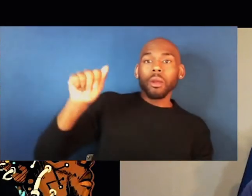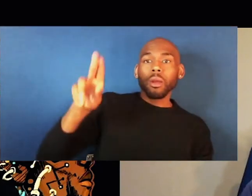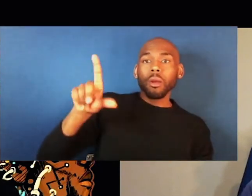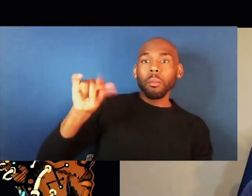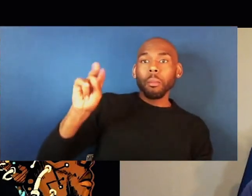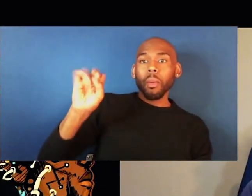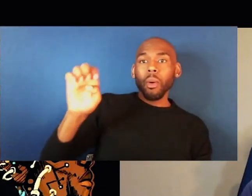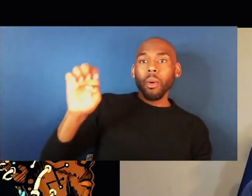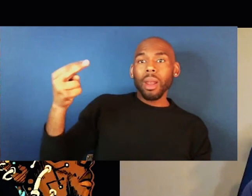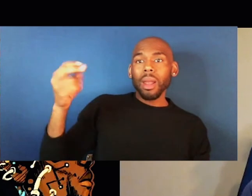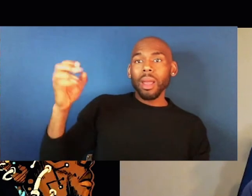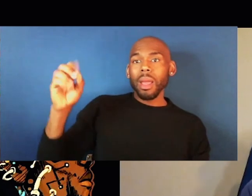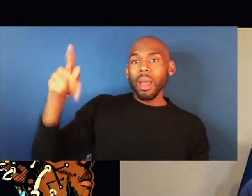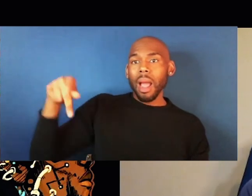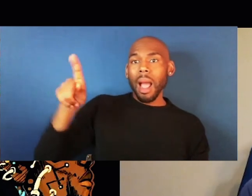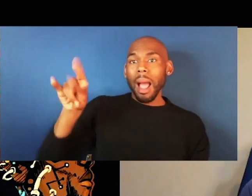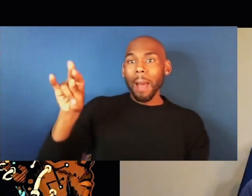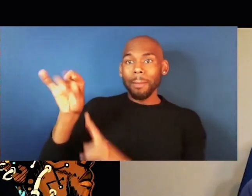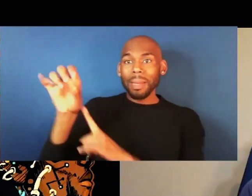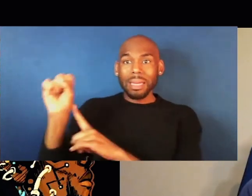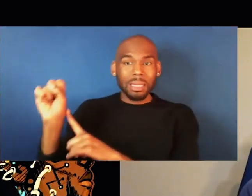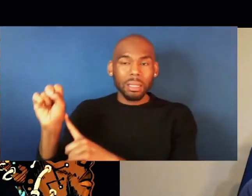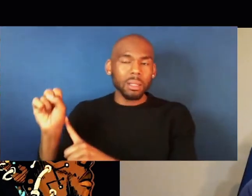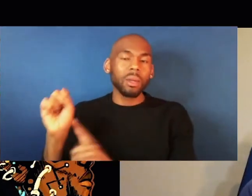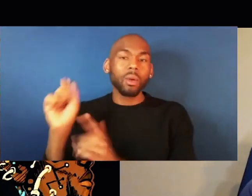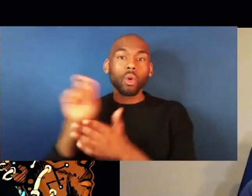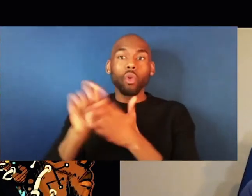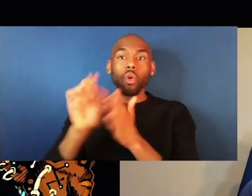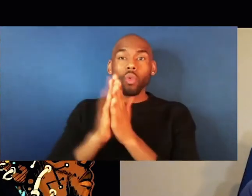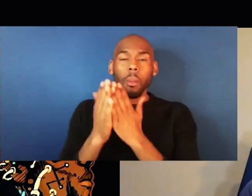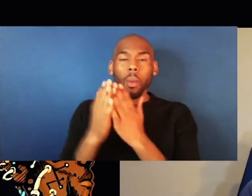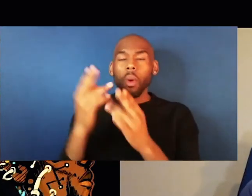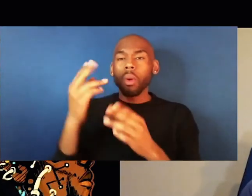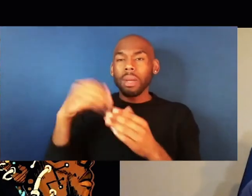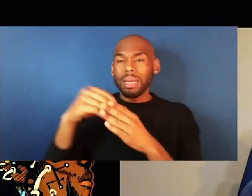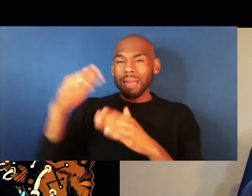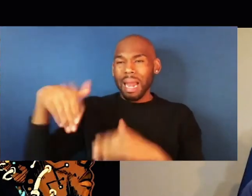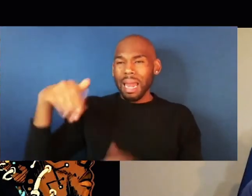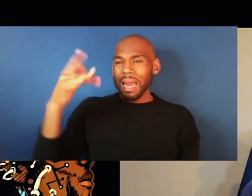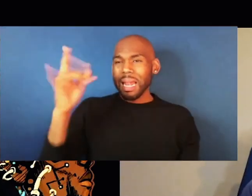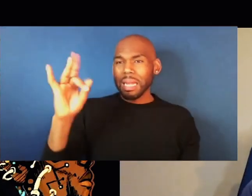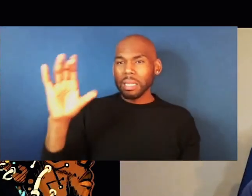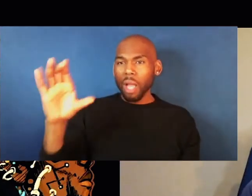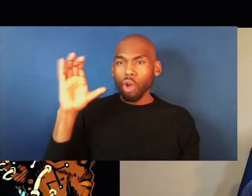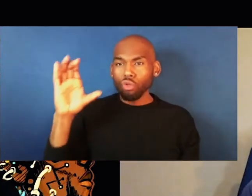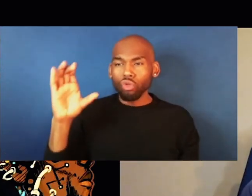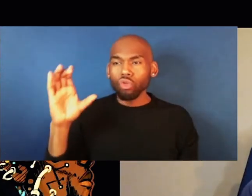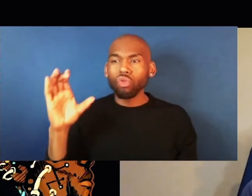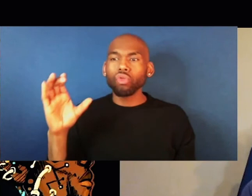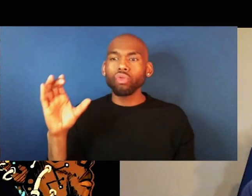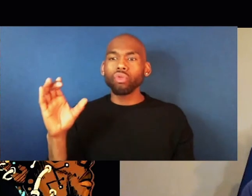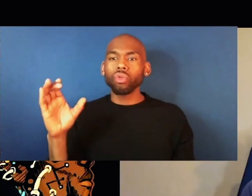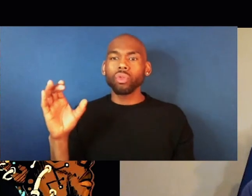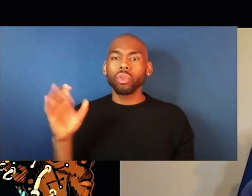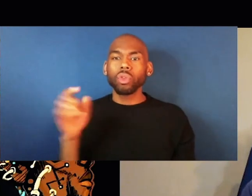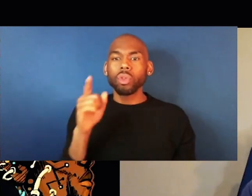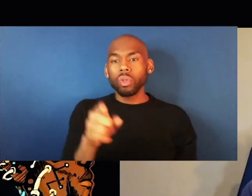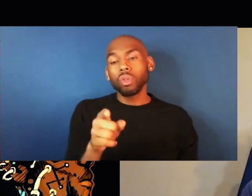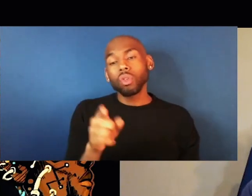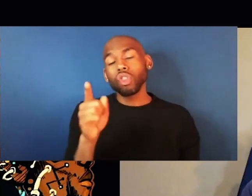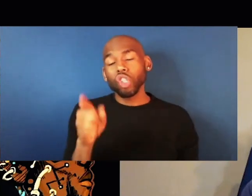Pauline Hopkins who wrote this book called Of One Blood from the 1800s, actually, late 1800s. And was